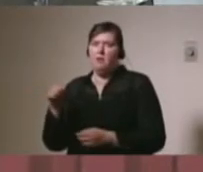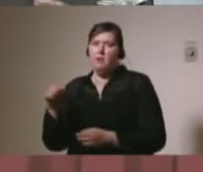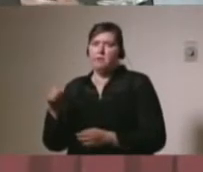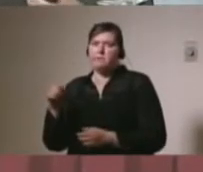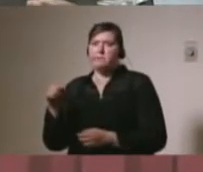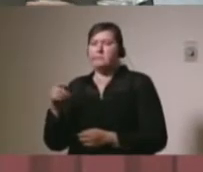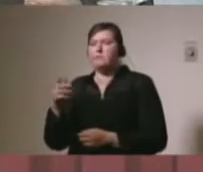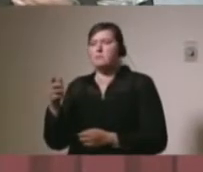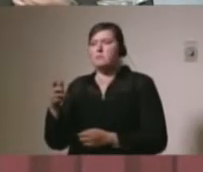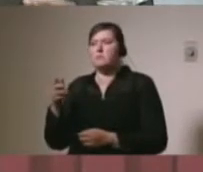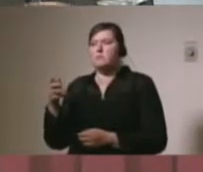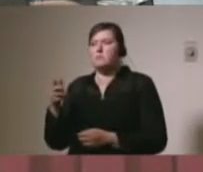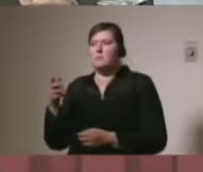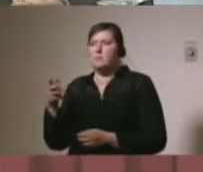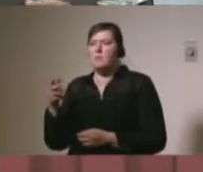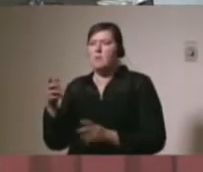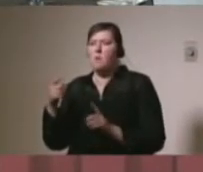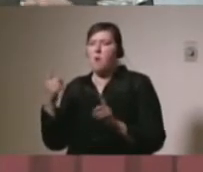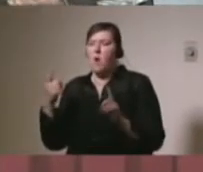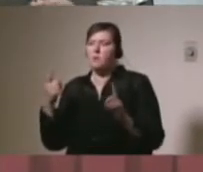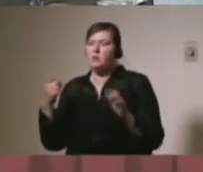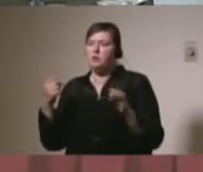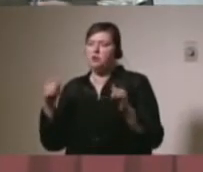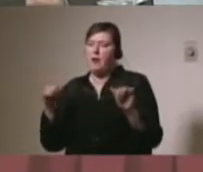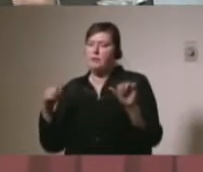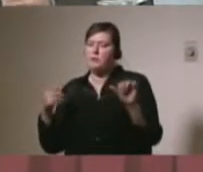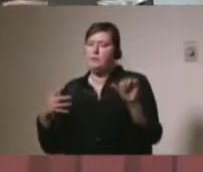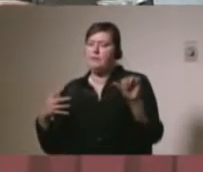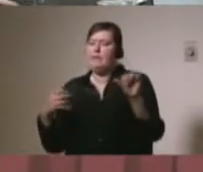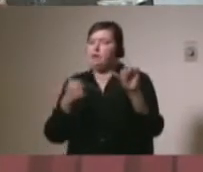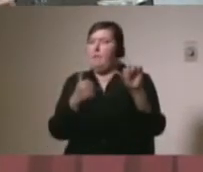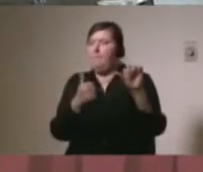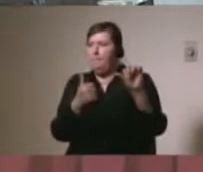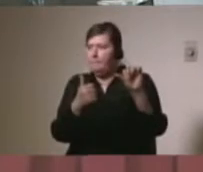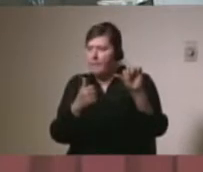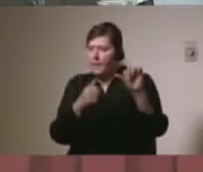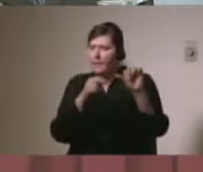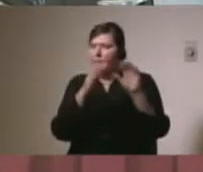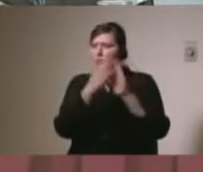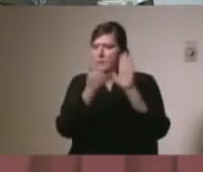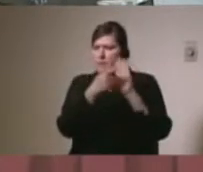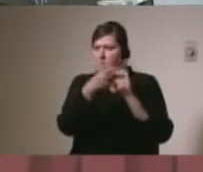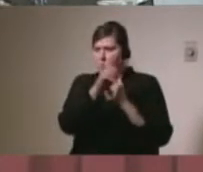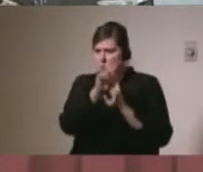constantly biting the heels of New Zealand Post.